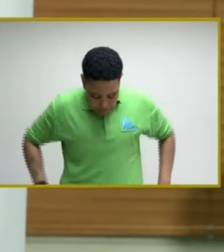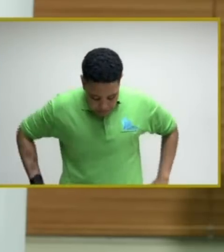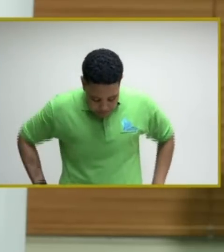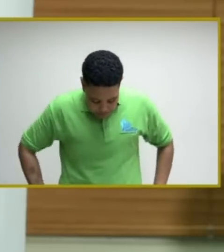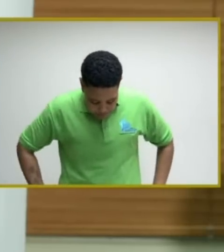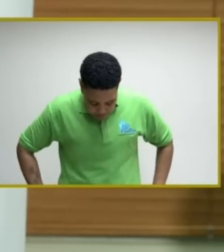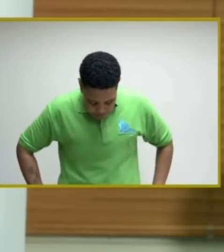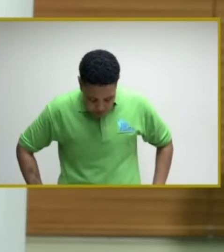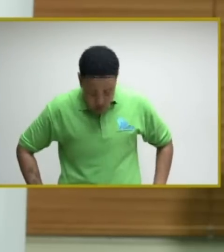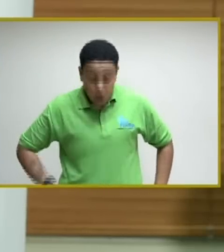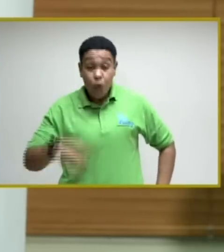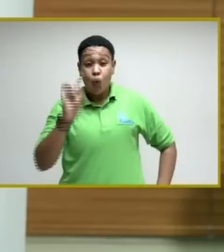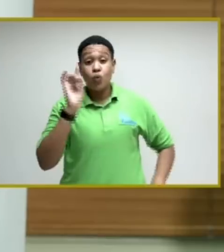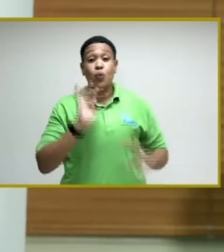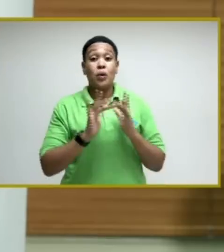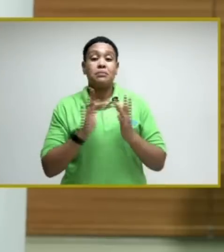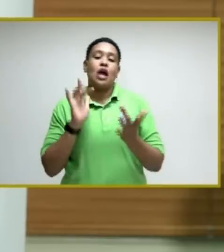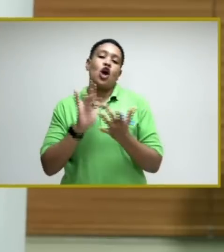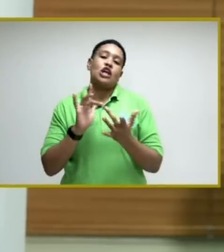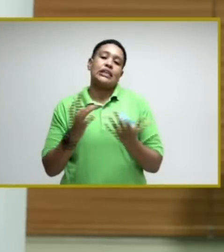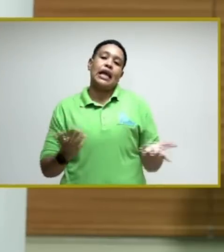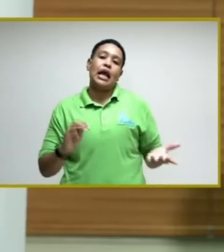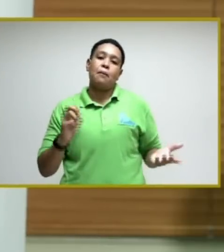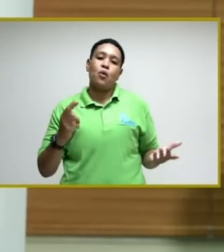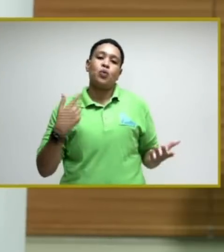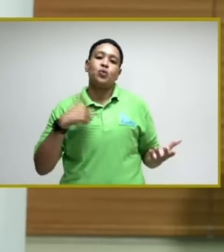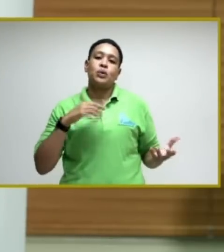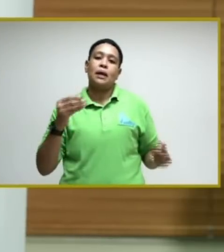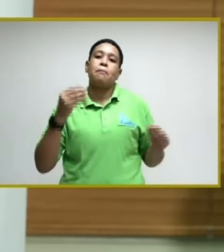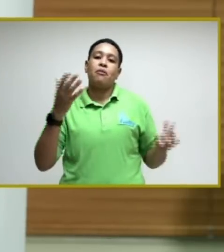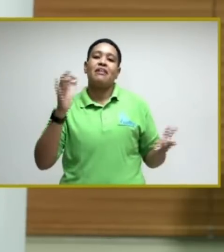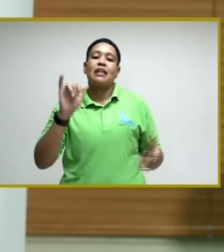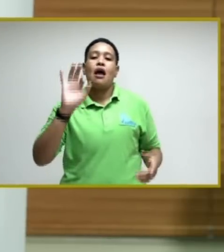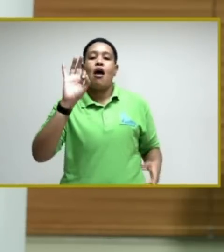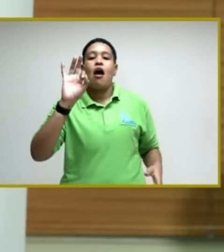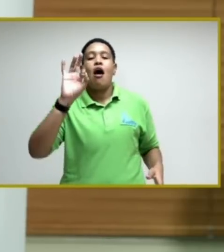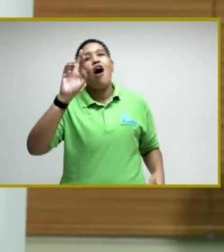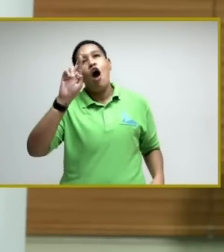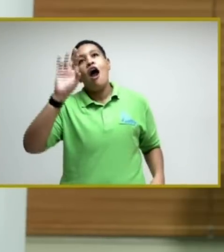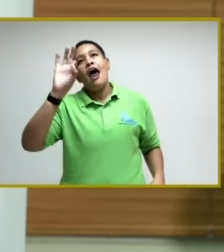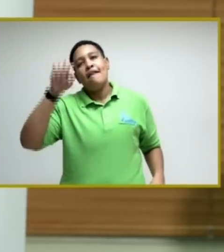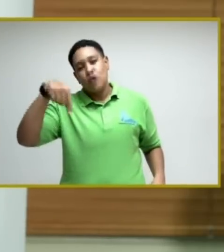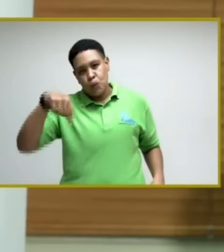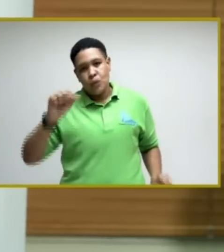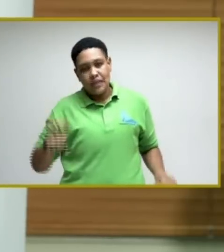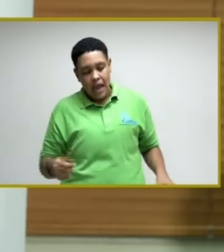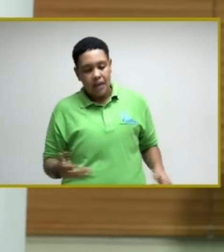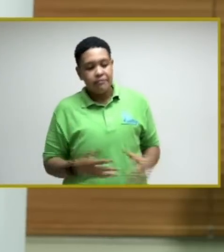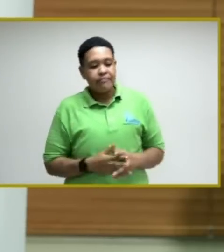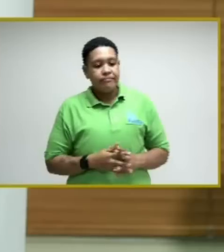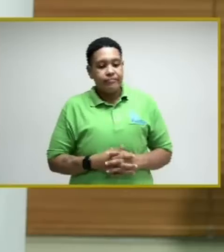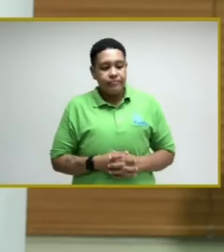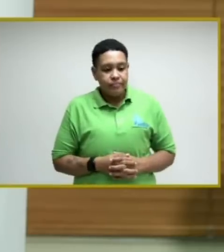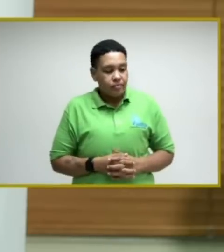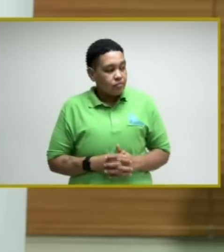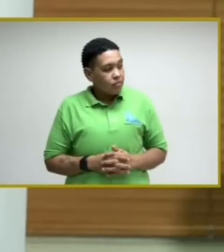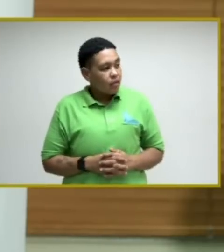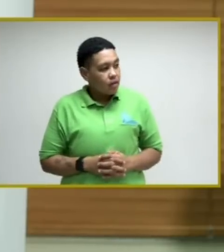website or contact us and we can provide you with that RFQ. The other area